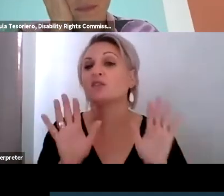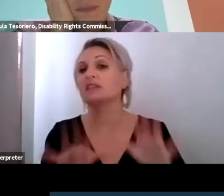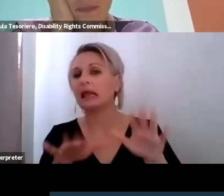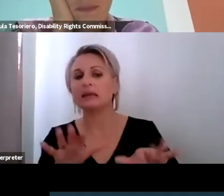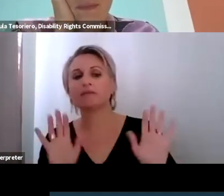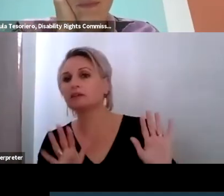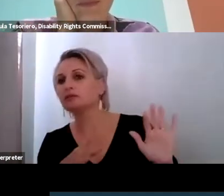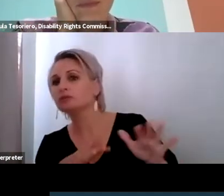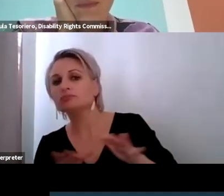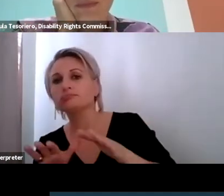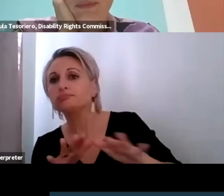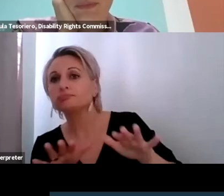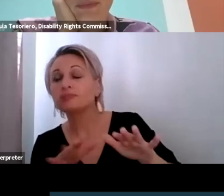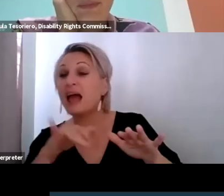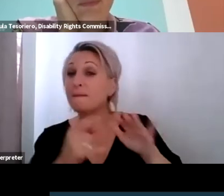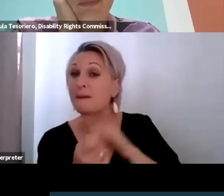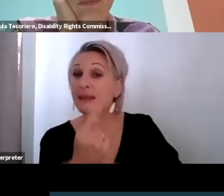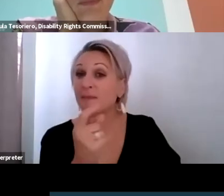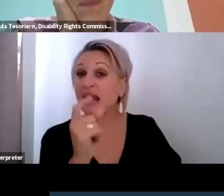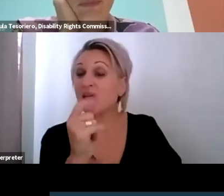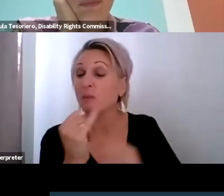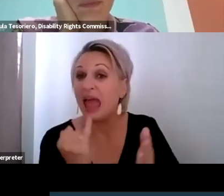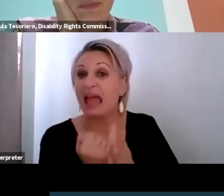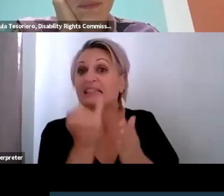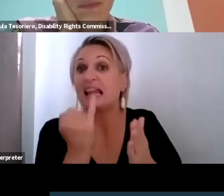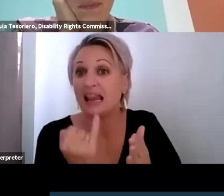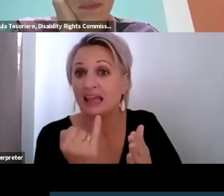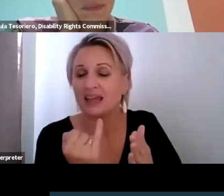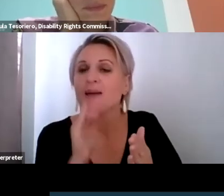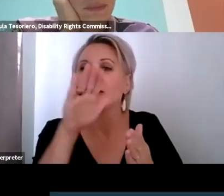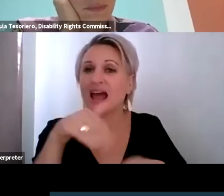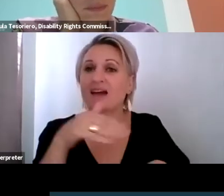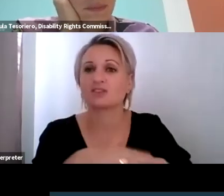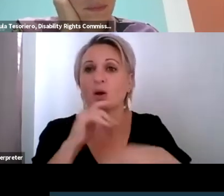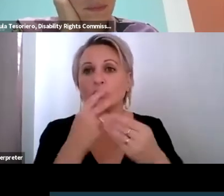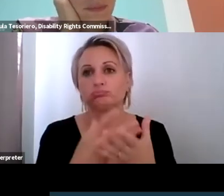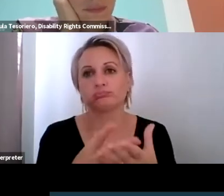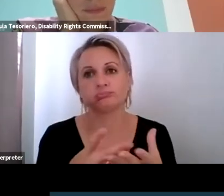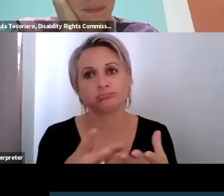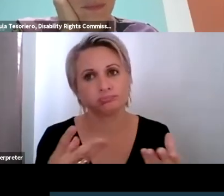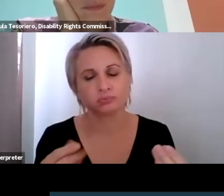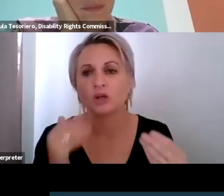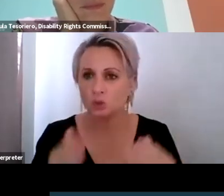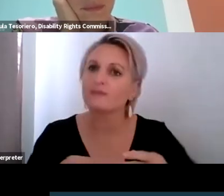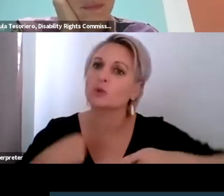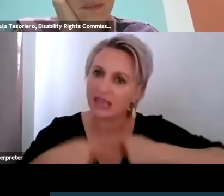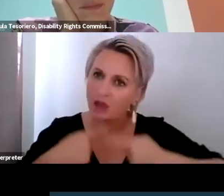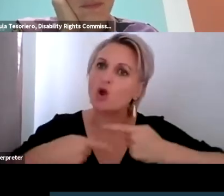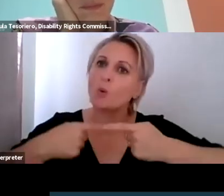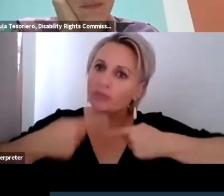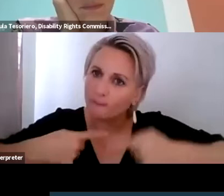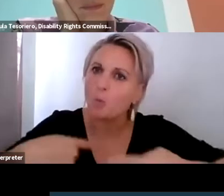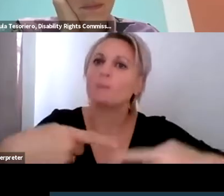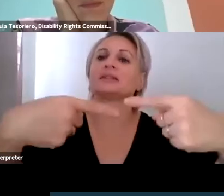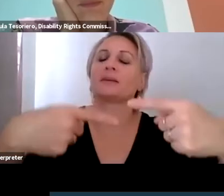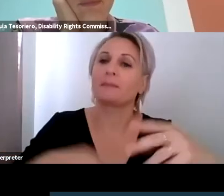to chance, it might happen a little bit accidentally, but that'll peter out after a while. You've got to pick up on that momentum and build